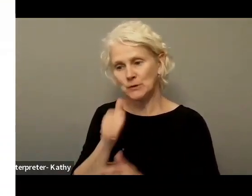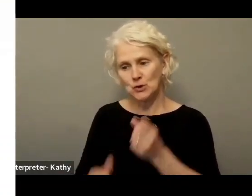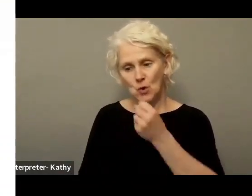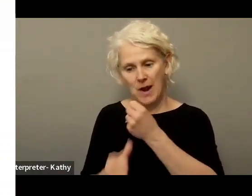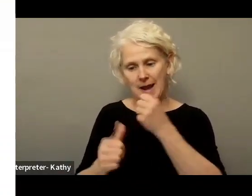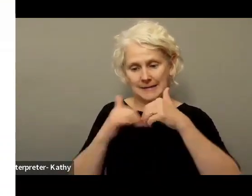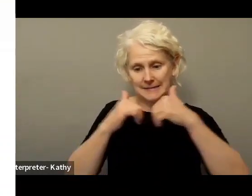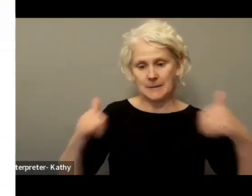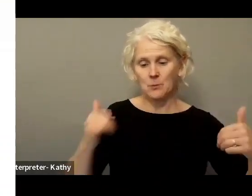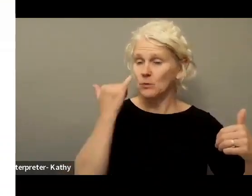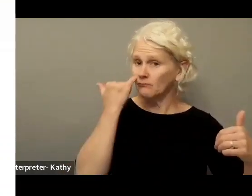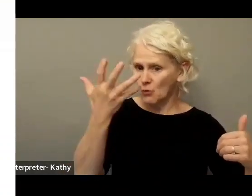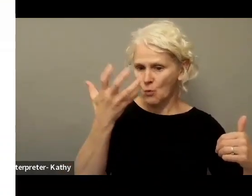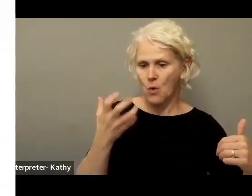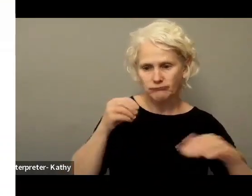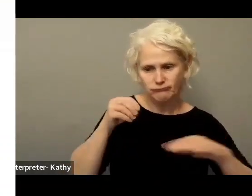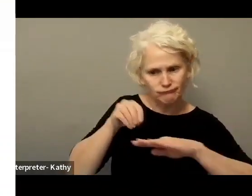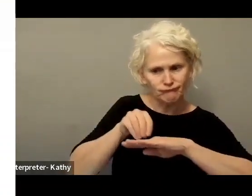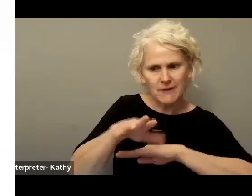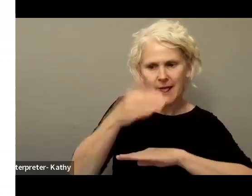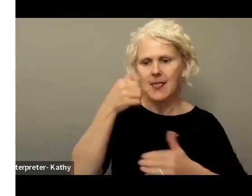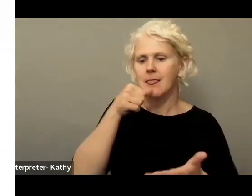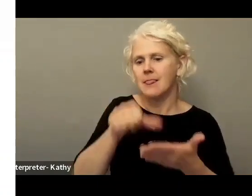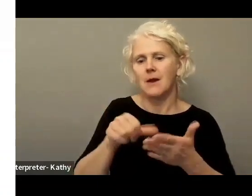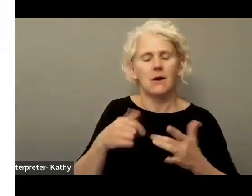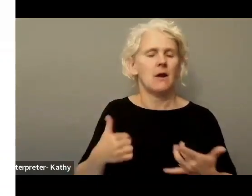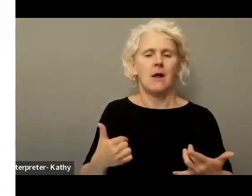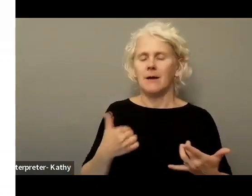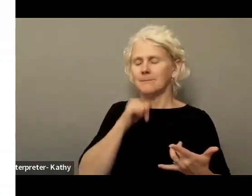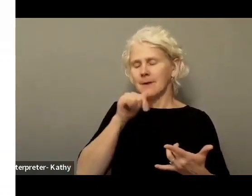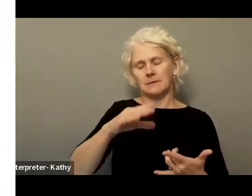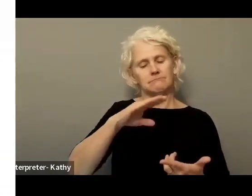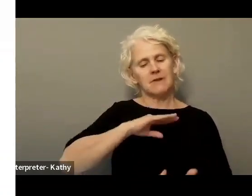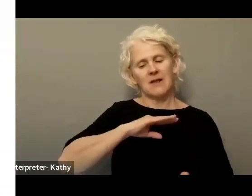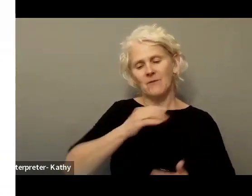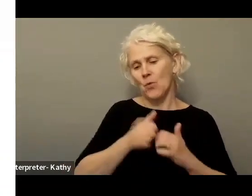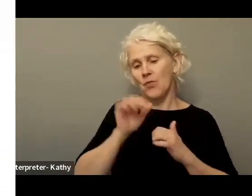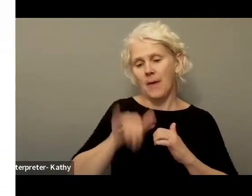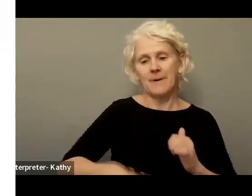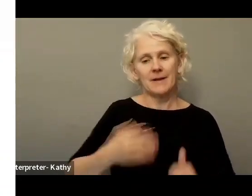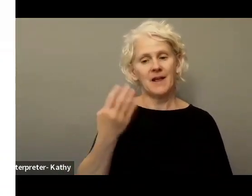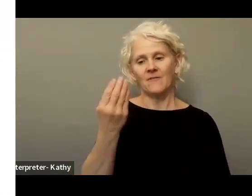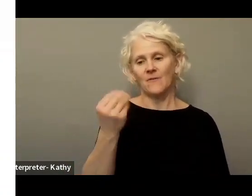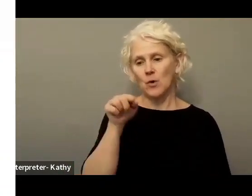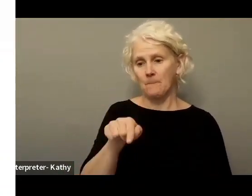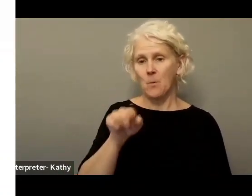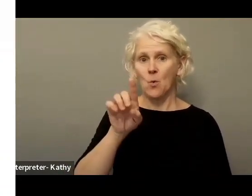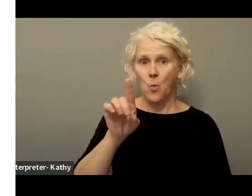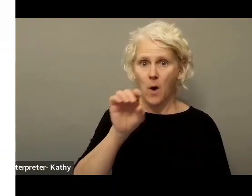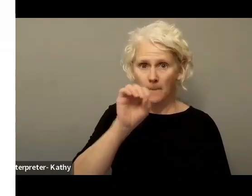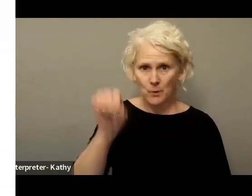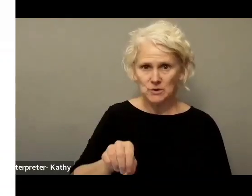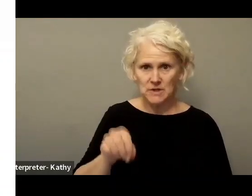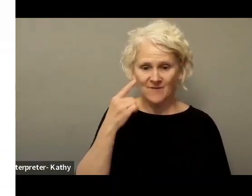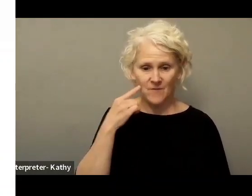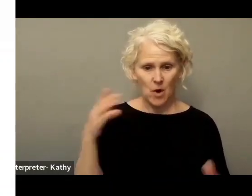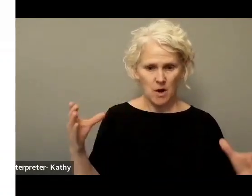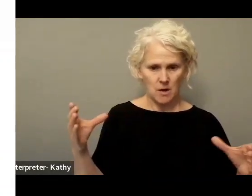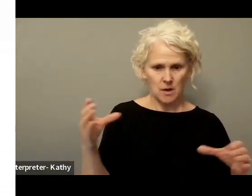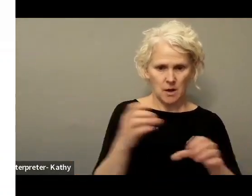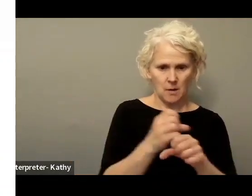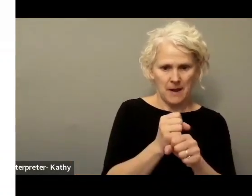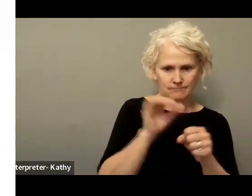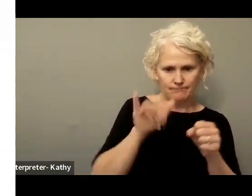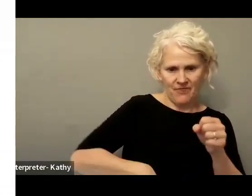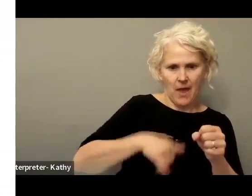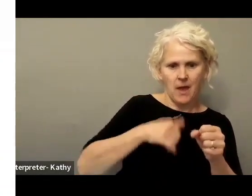data group or whatever, we can do that. I'm not happy about it, but it is what it is. It's 14.1% for the combined personal care